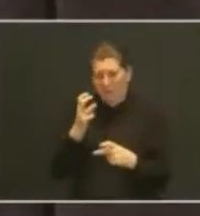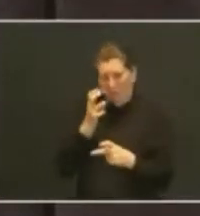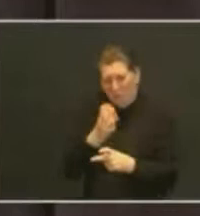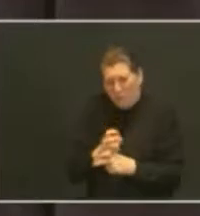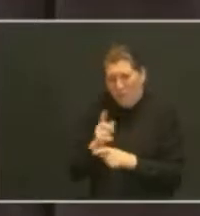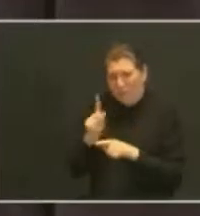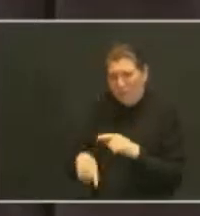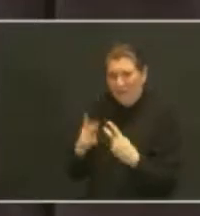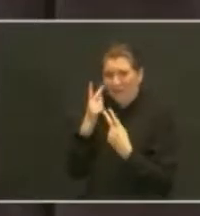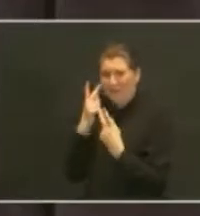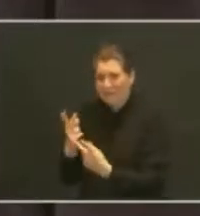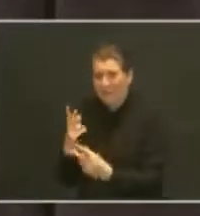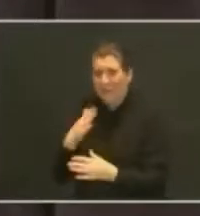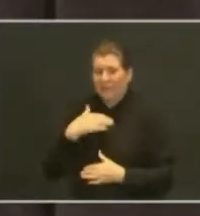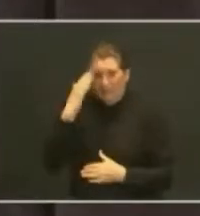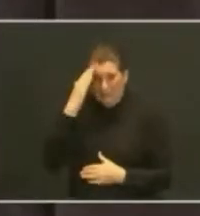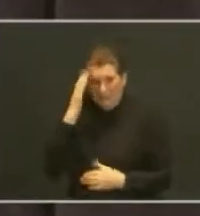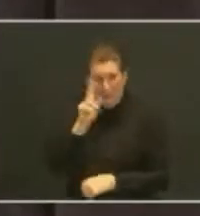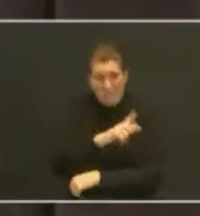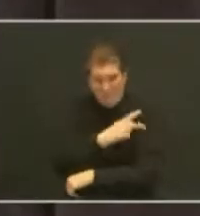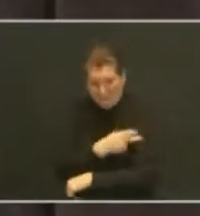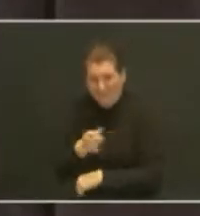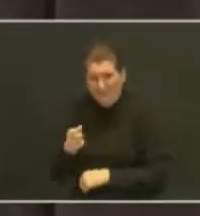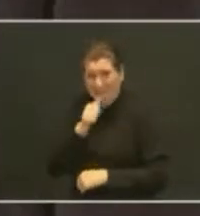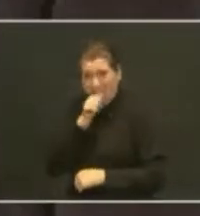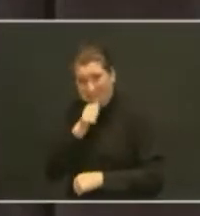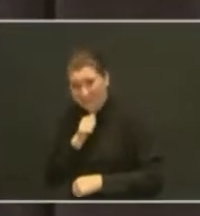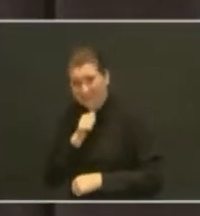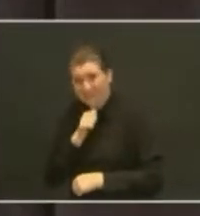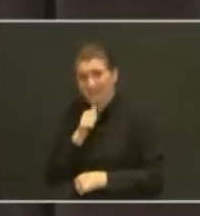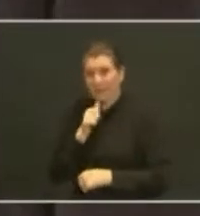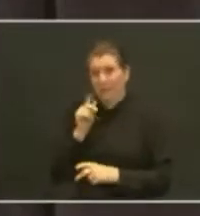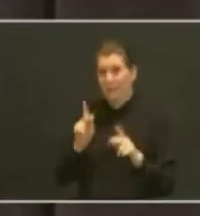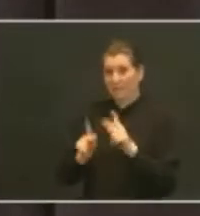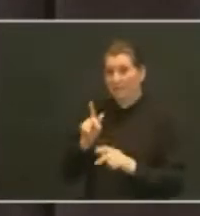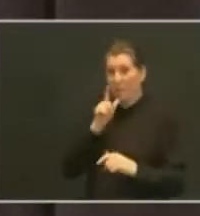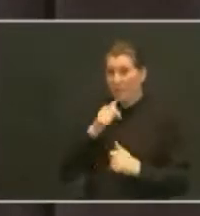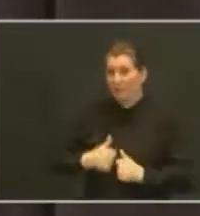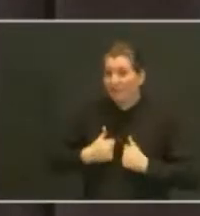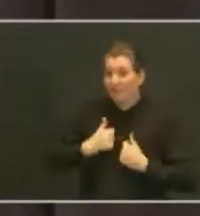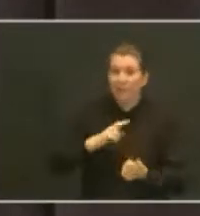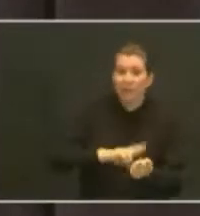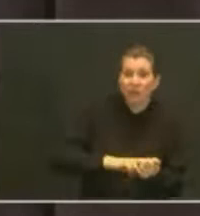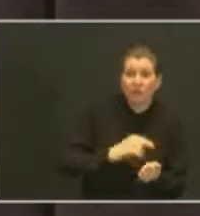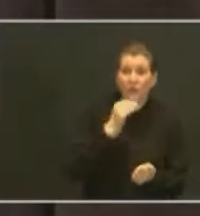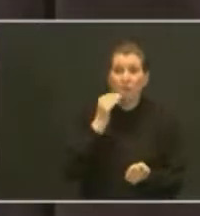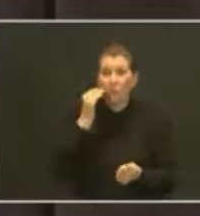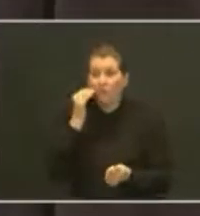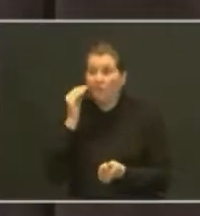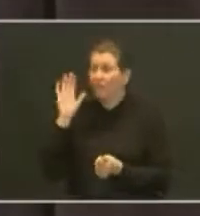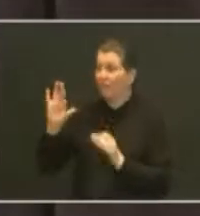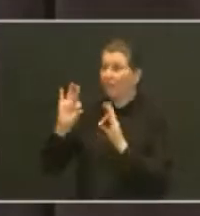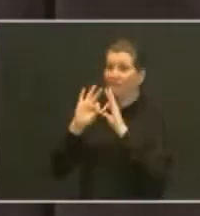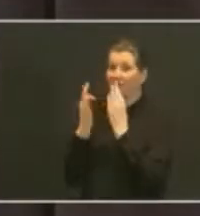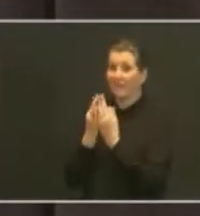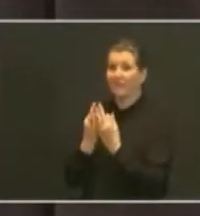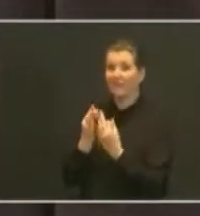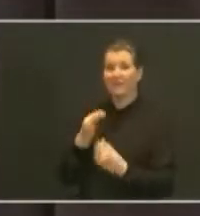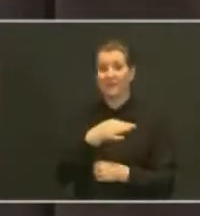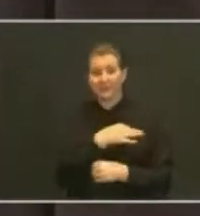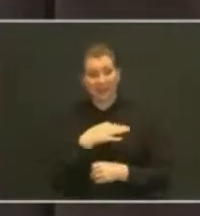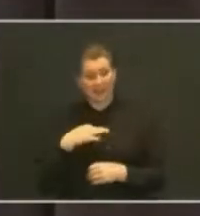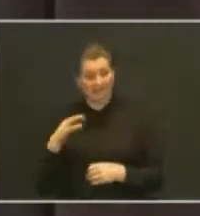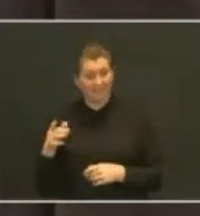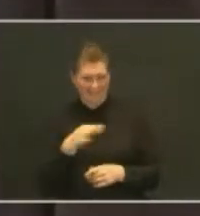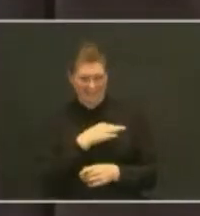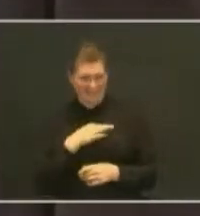has caused to patients, residents, families, and the staff caring for the patients.